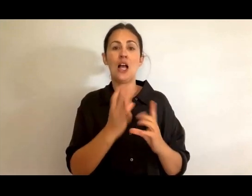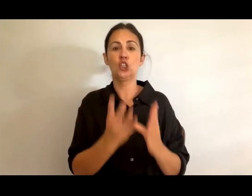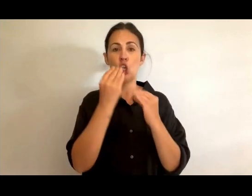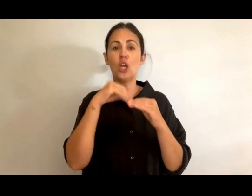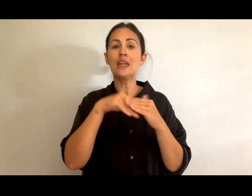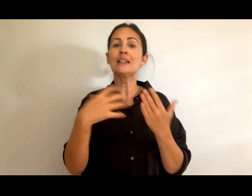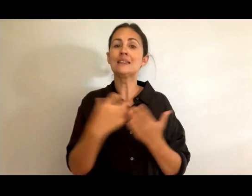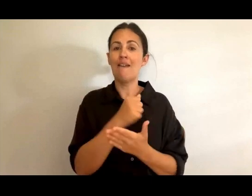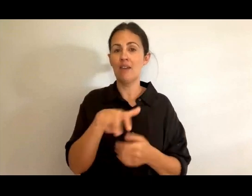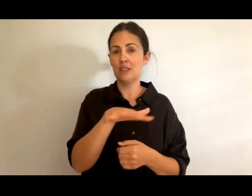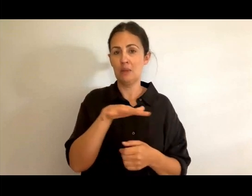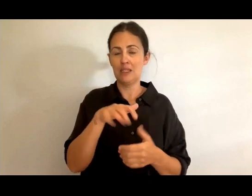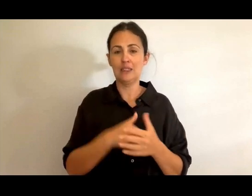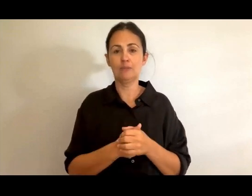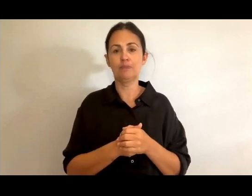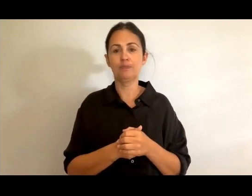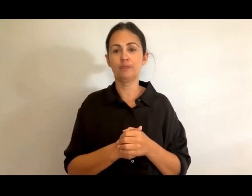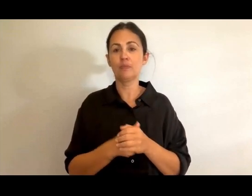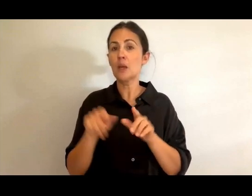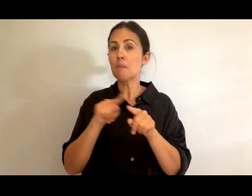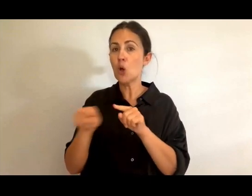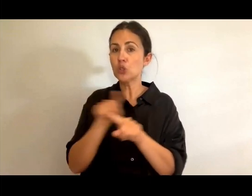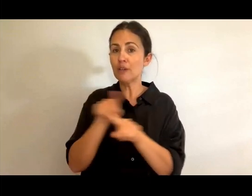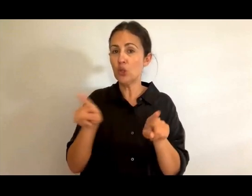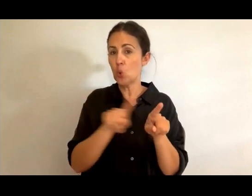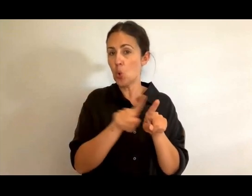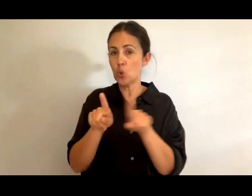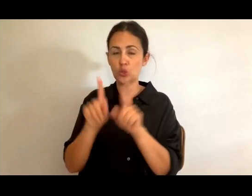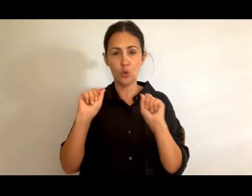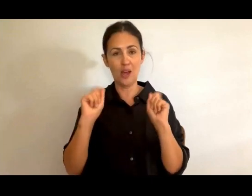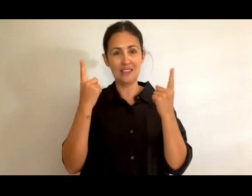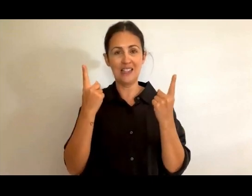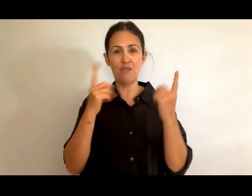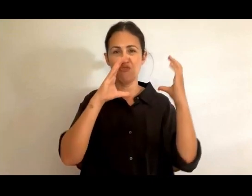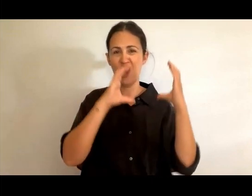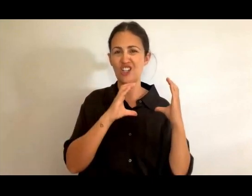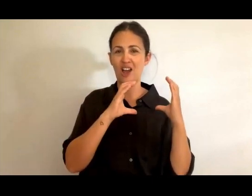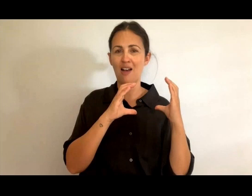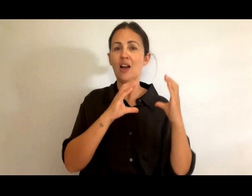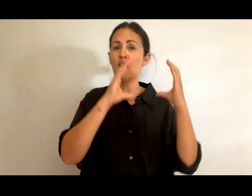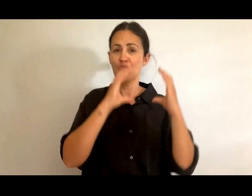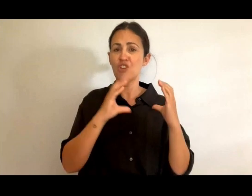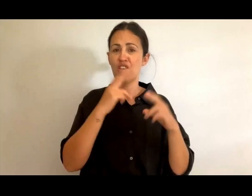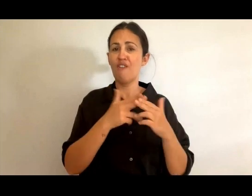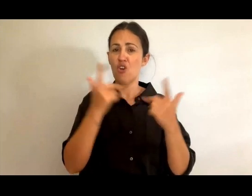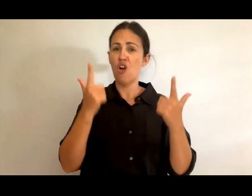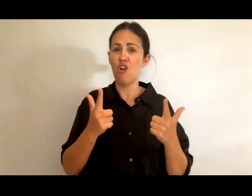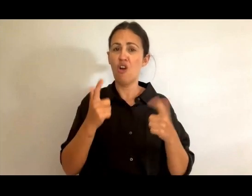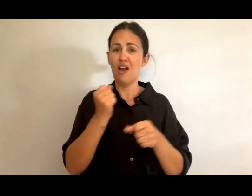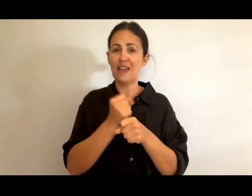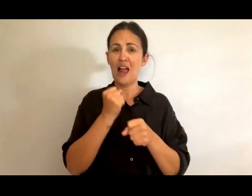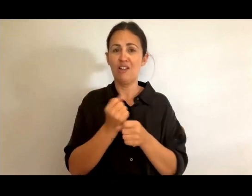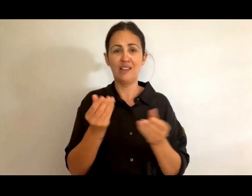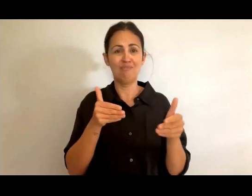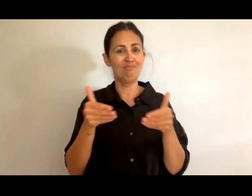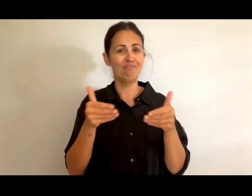But many of you will also understand the pressures faced by most of these galleries, operating on a shoestring and often